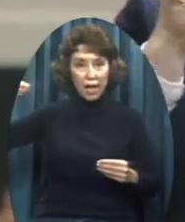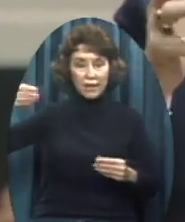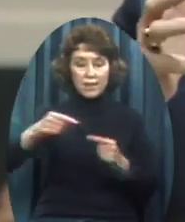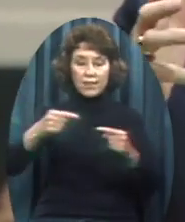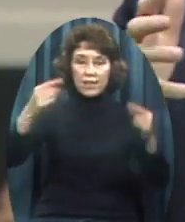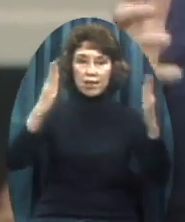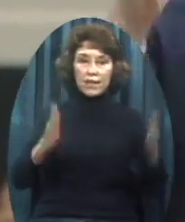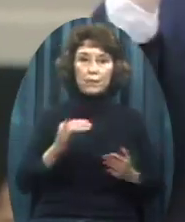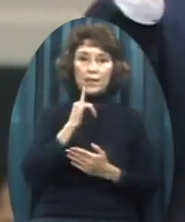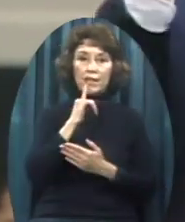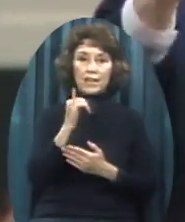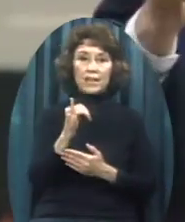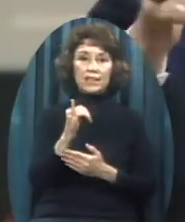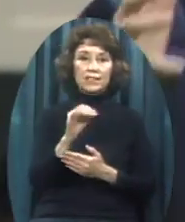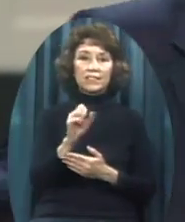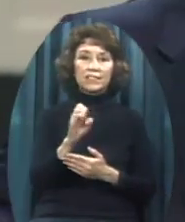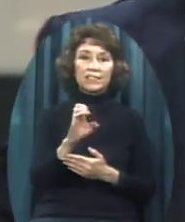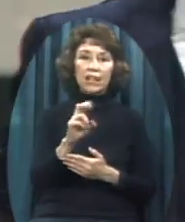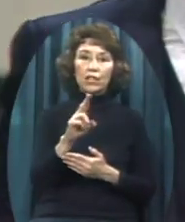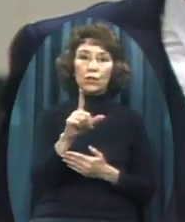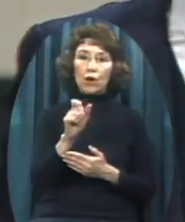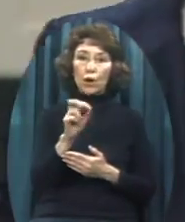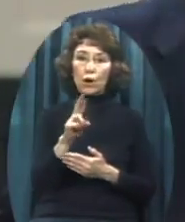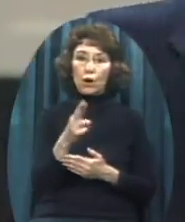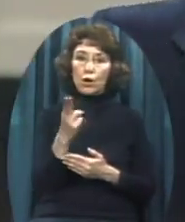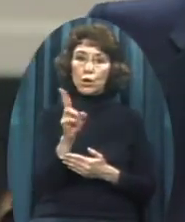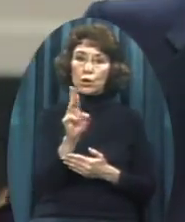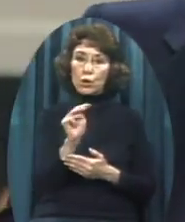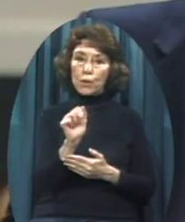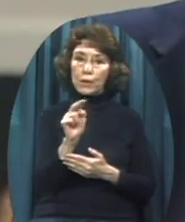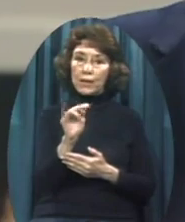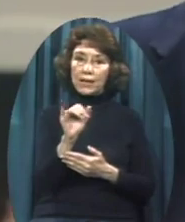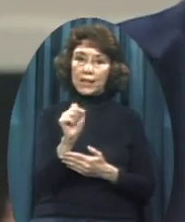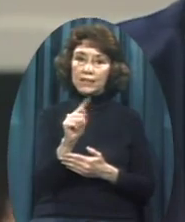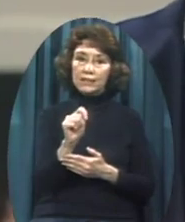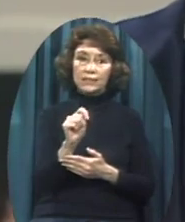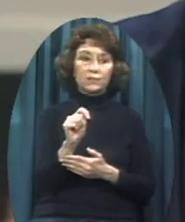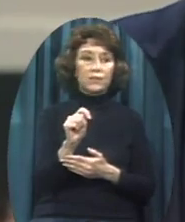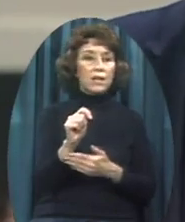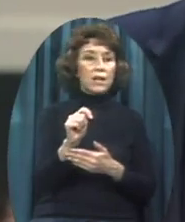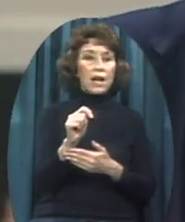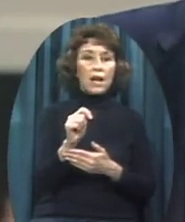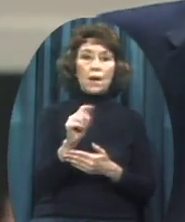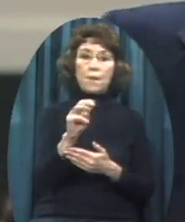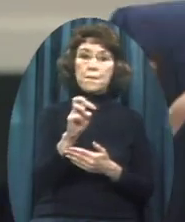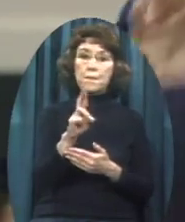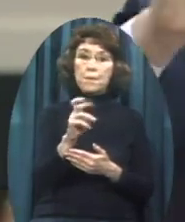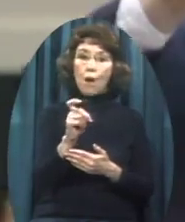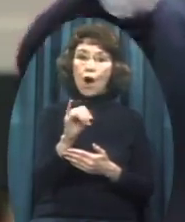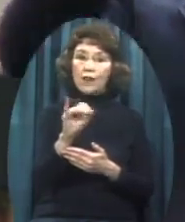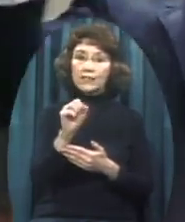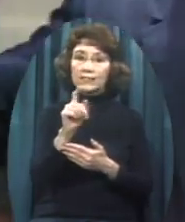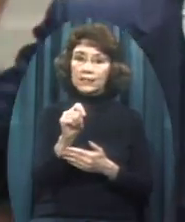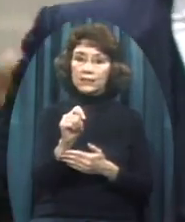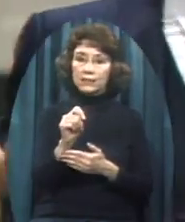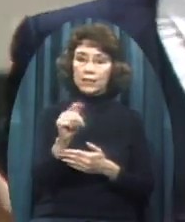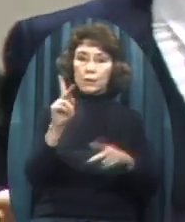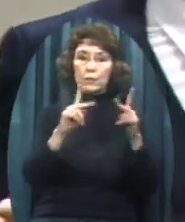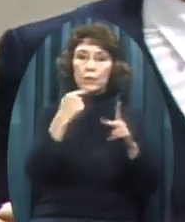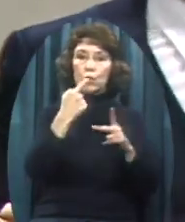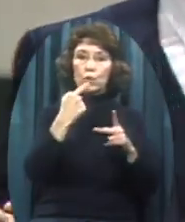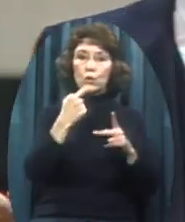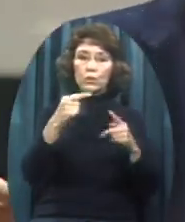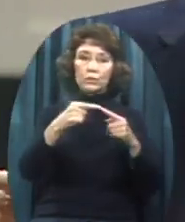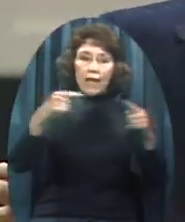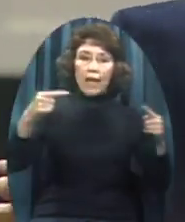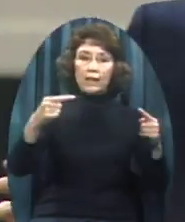those pornographers, those abortionists, those Marxists, those antichrist persons, all kinds of groups